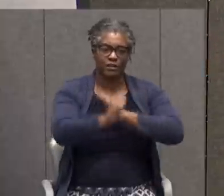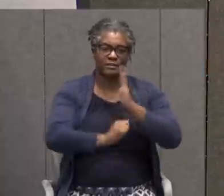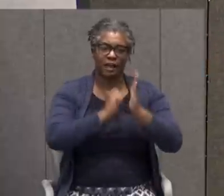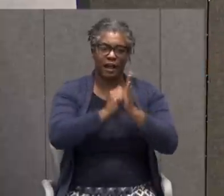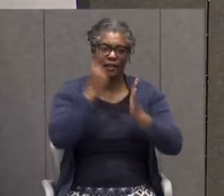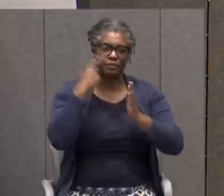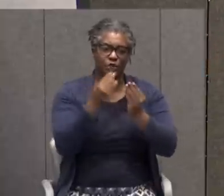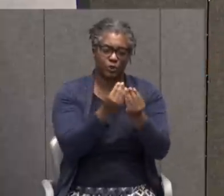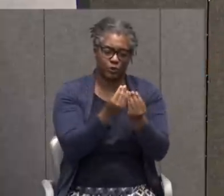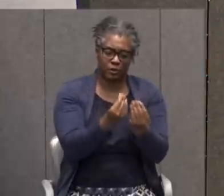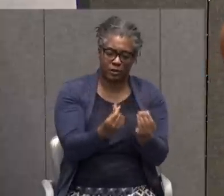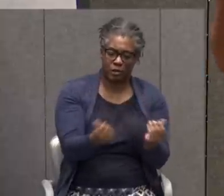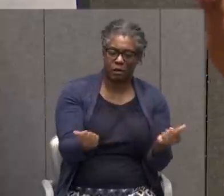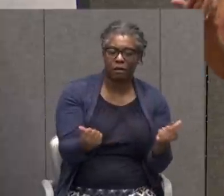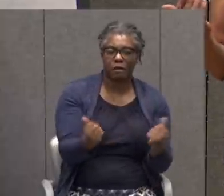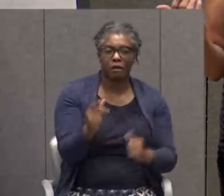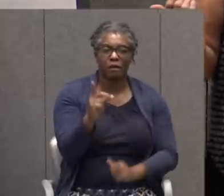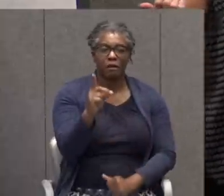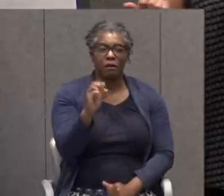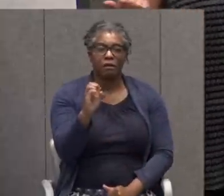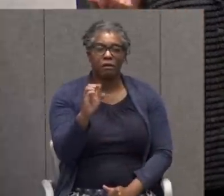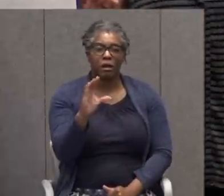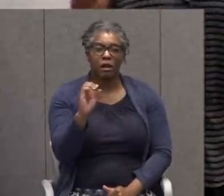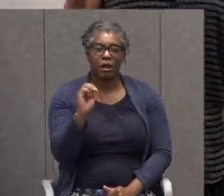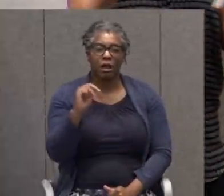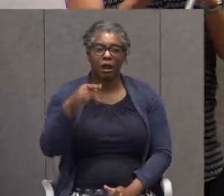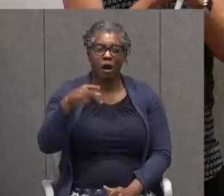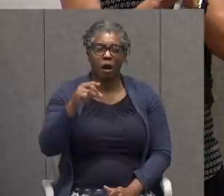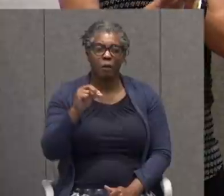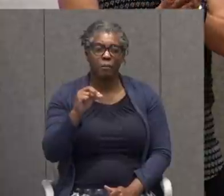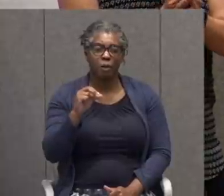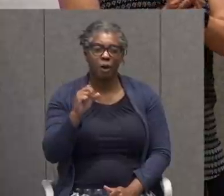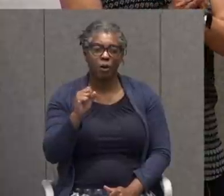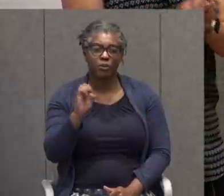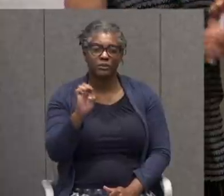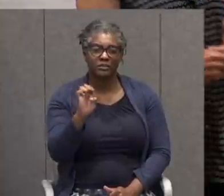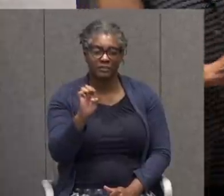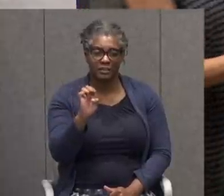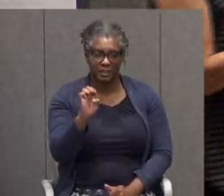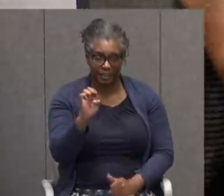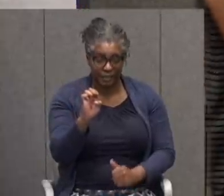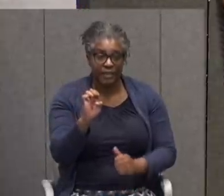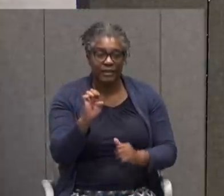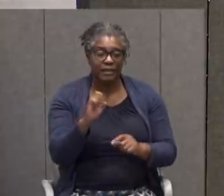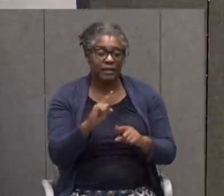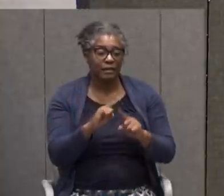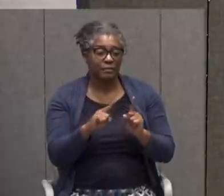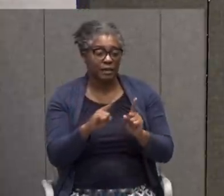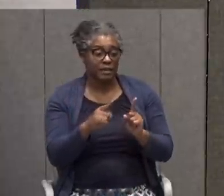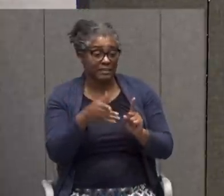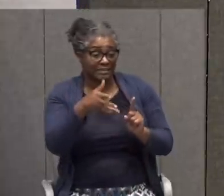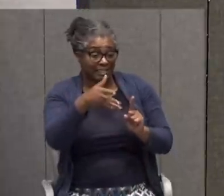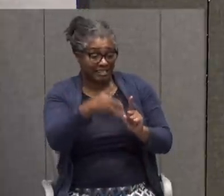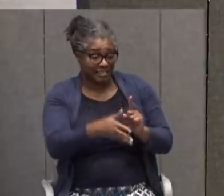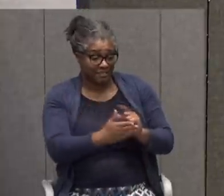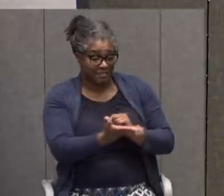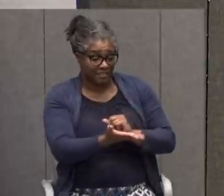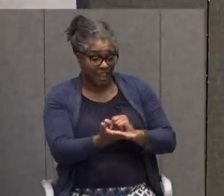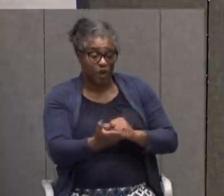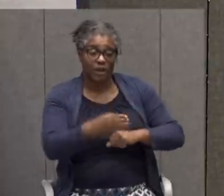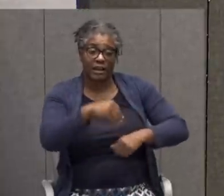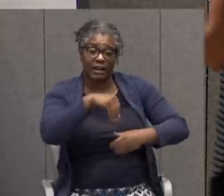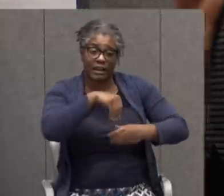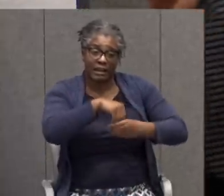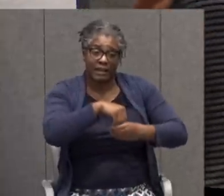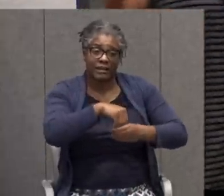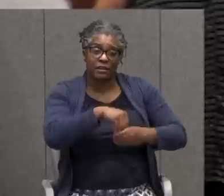fossils are there for a very long time, sometimes because they are in stone. All right, so it's a living thing,